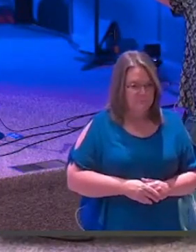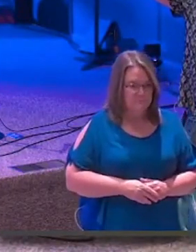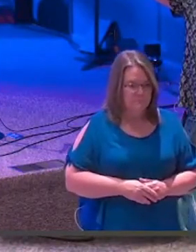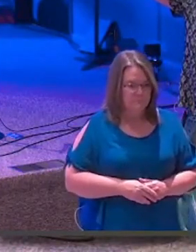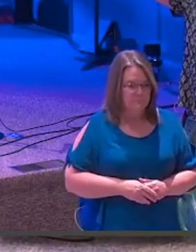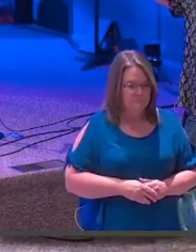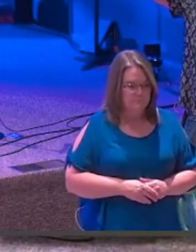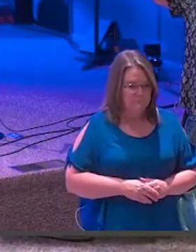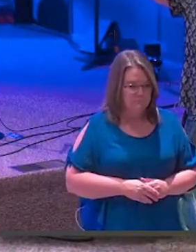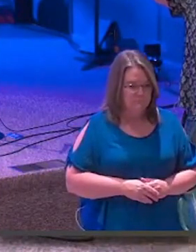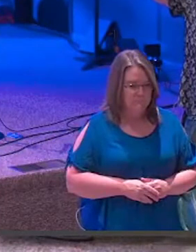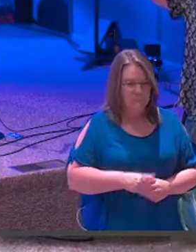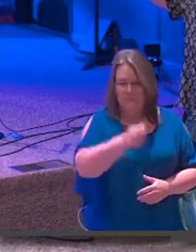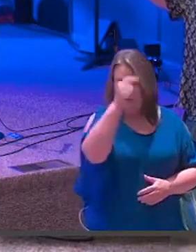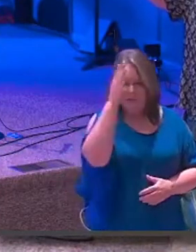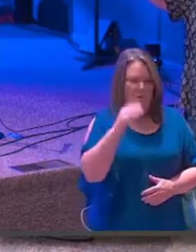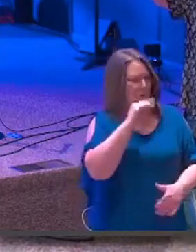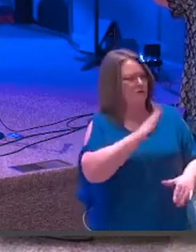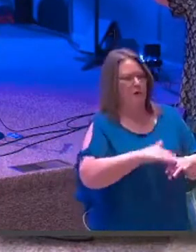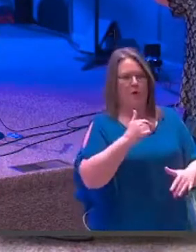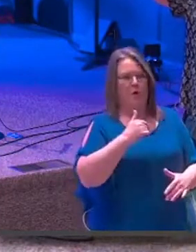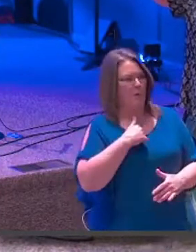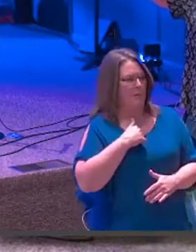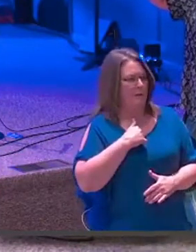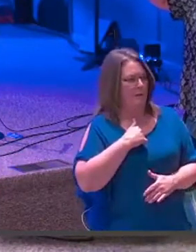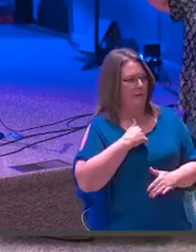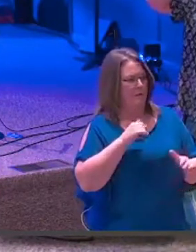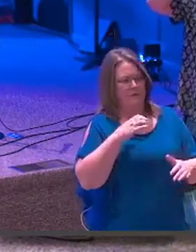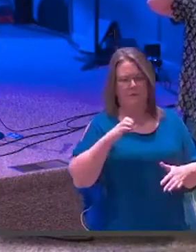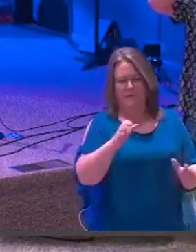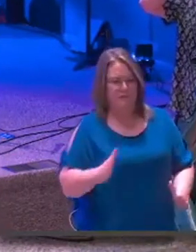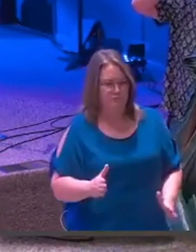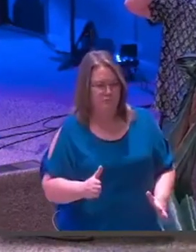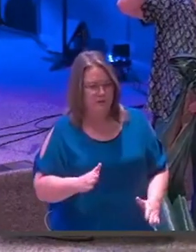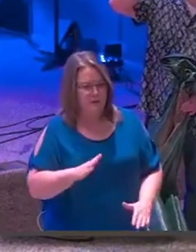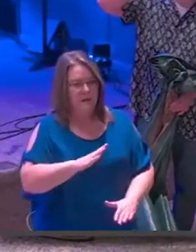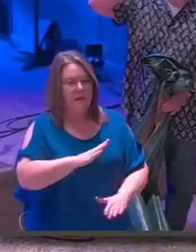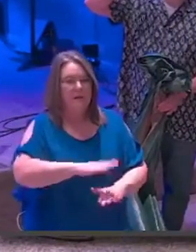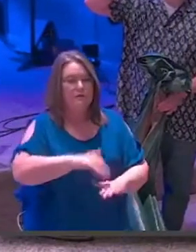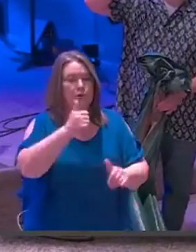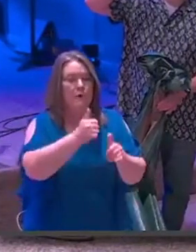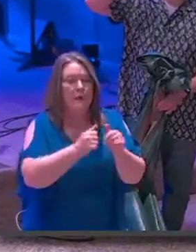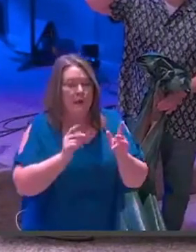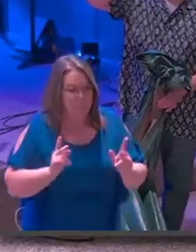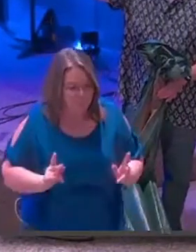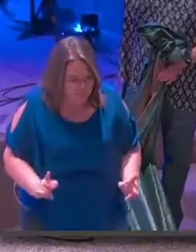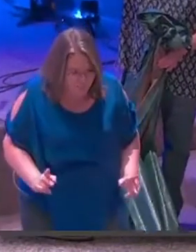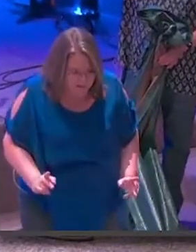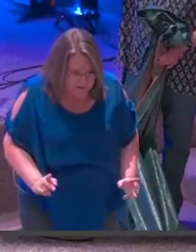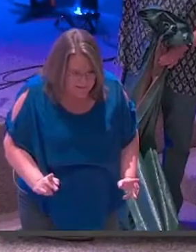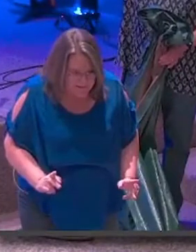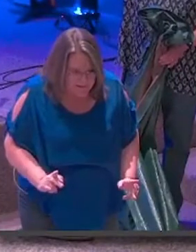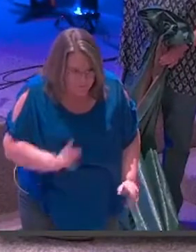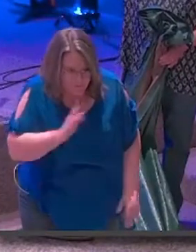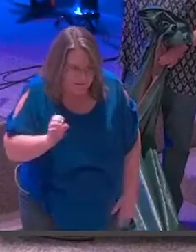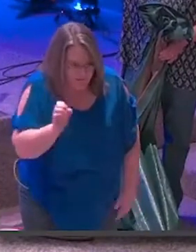Oh, God hasn't called me to be an evangelist. He's called everybody to be an